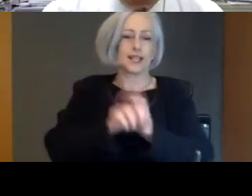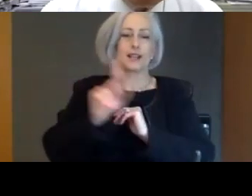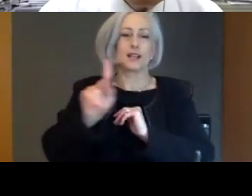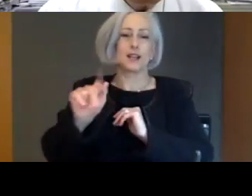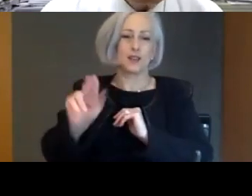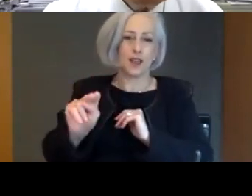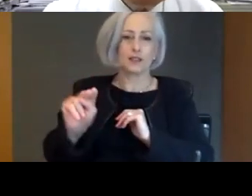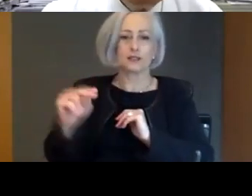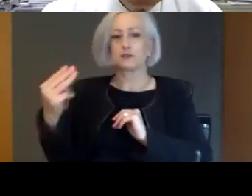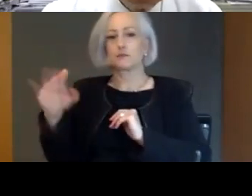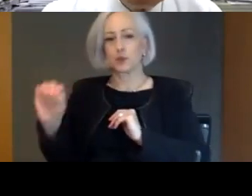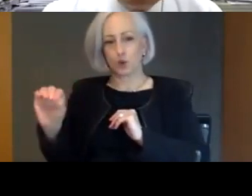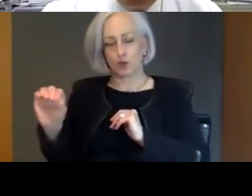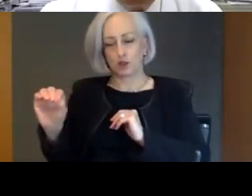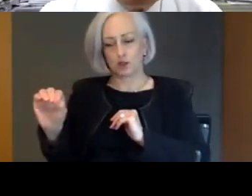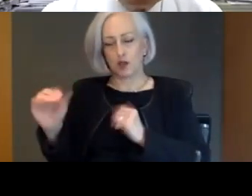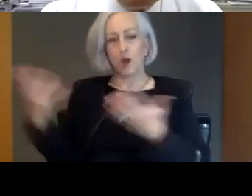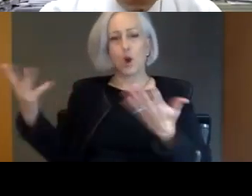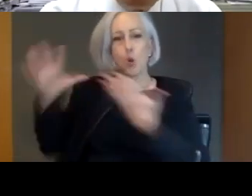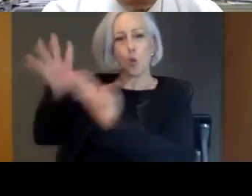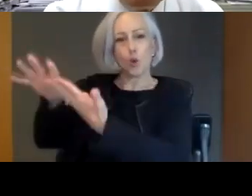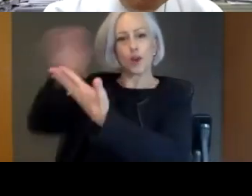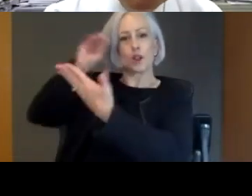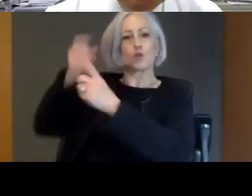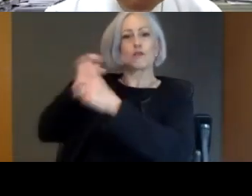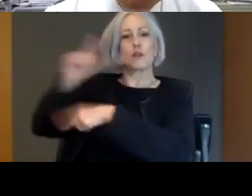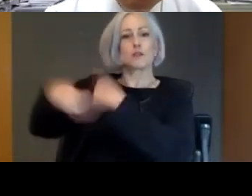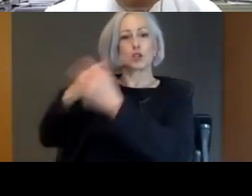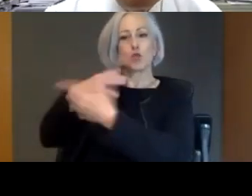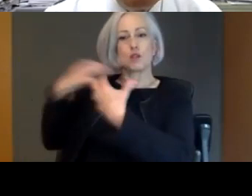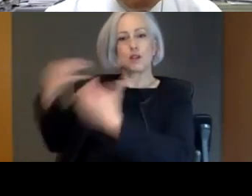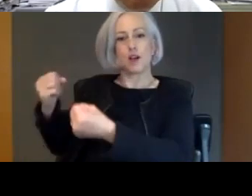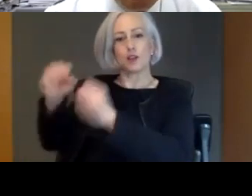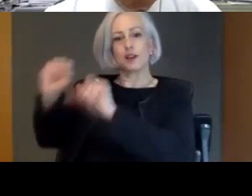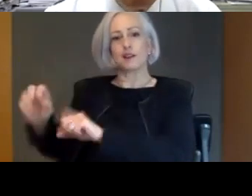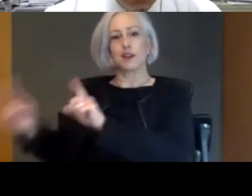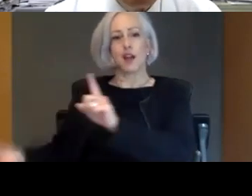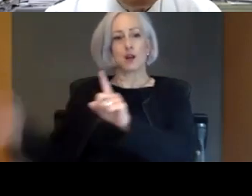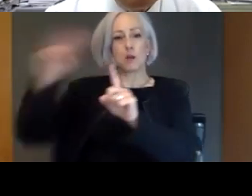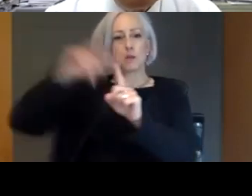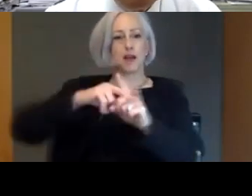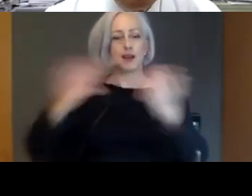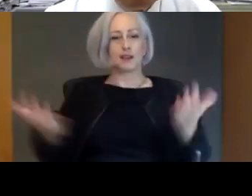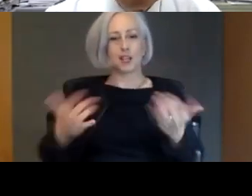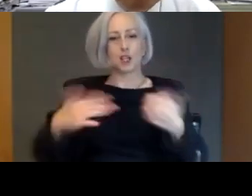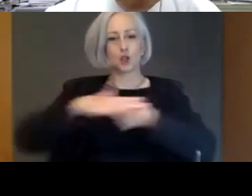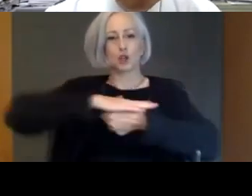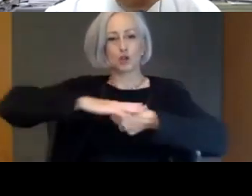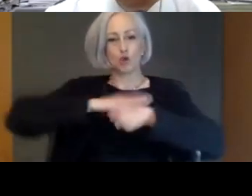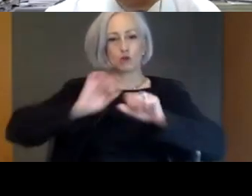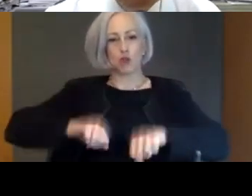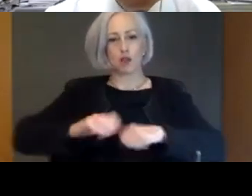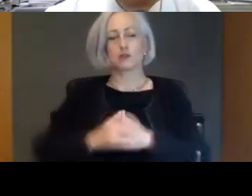Can the principles we learn from global health be applied to our local health? Well, and